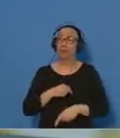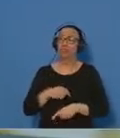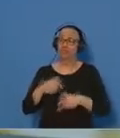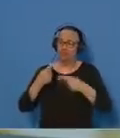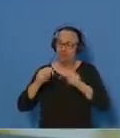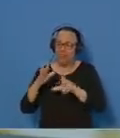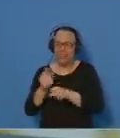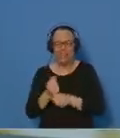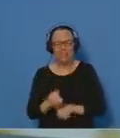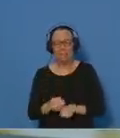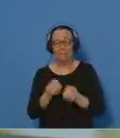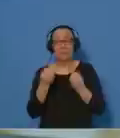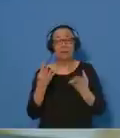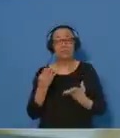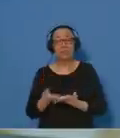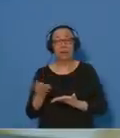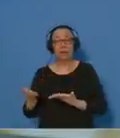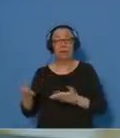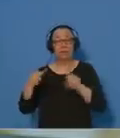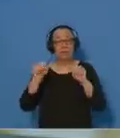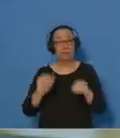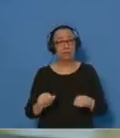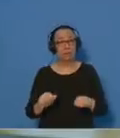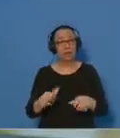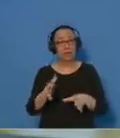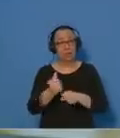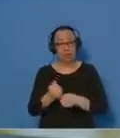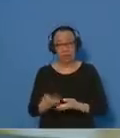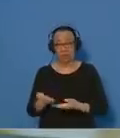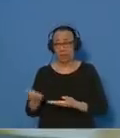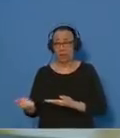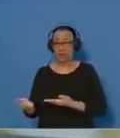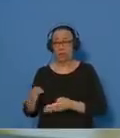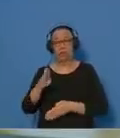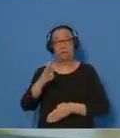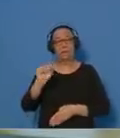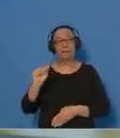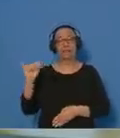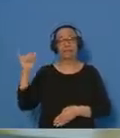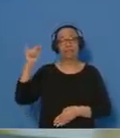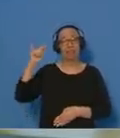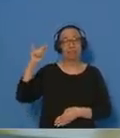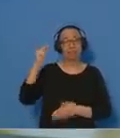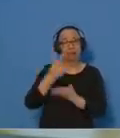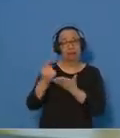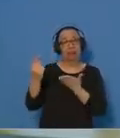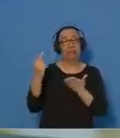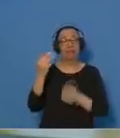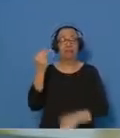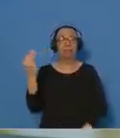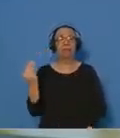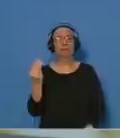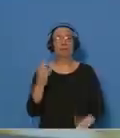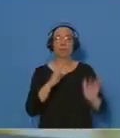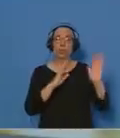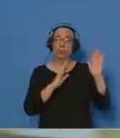supplies as we can. You would have noted that we did receive supplies on the BA flight on Monday gone, and we're still anticipating further supplies